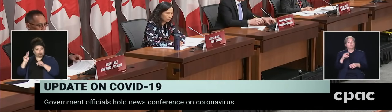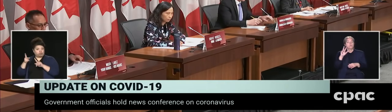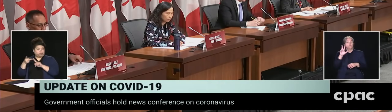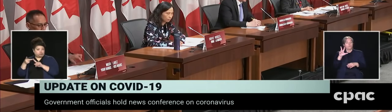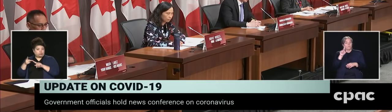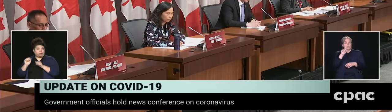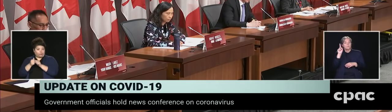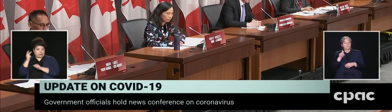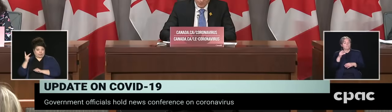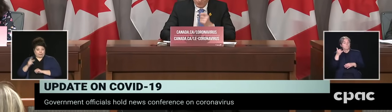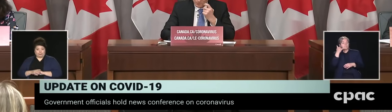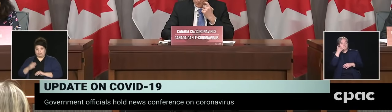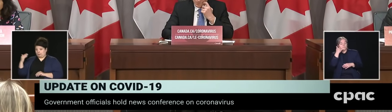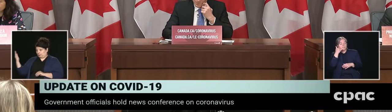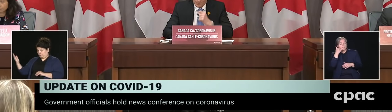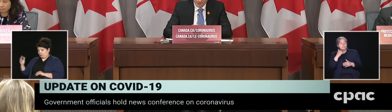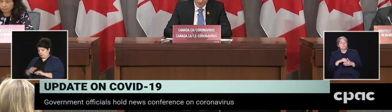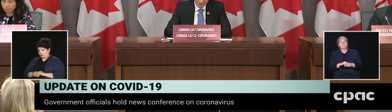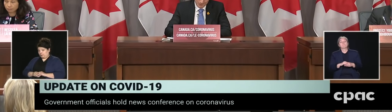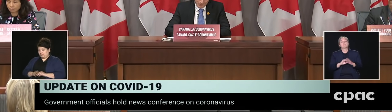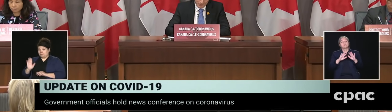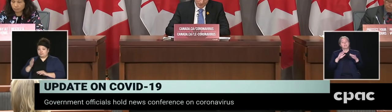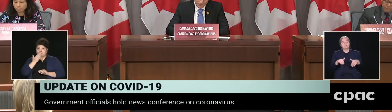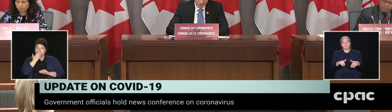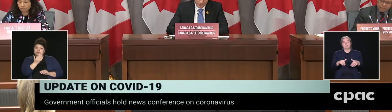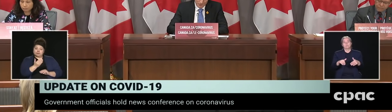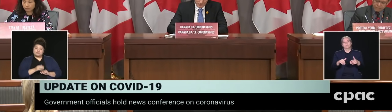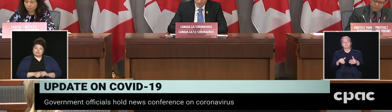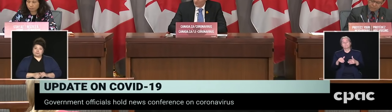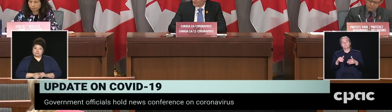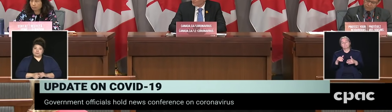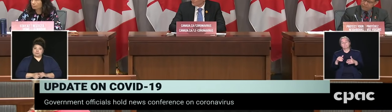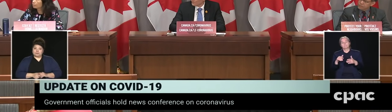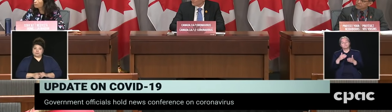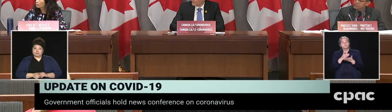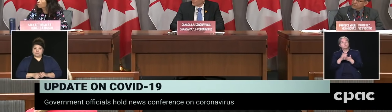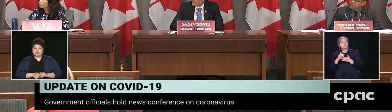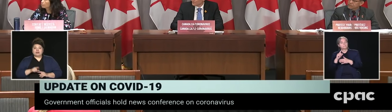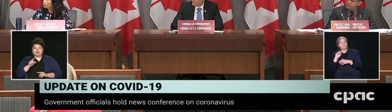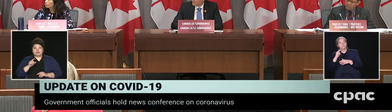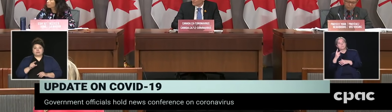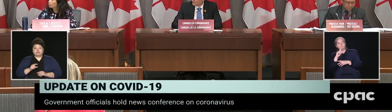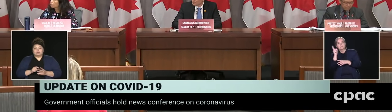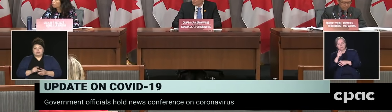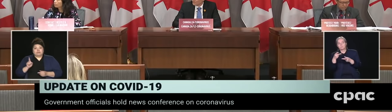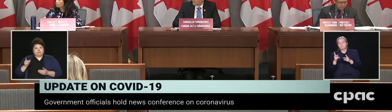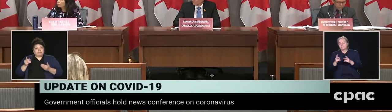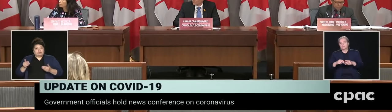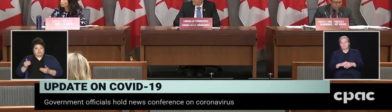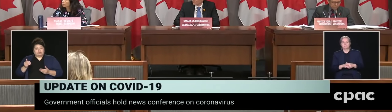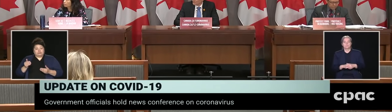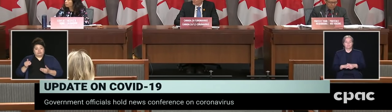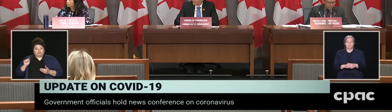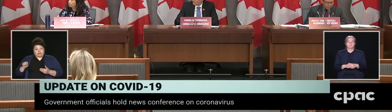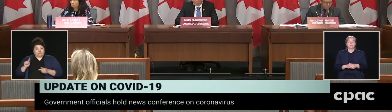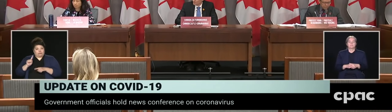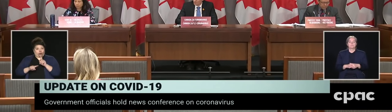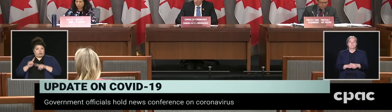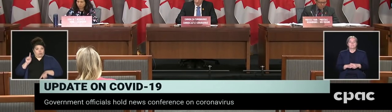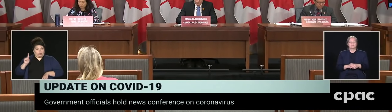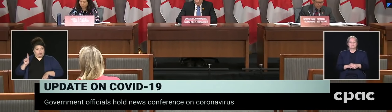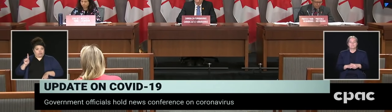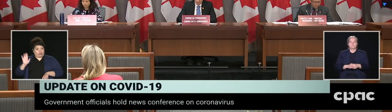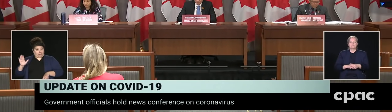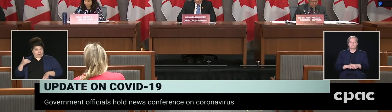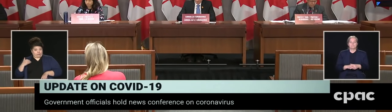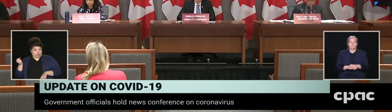Thank you. Merci. Once again, please press star 1 on your telephone keypad at this time to ask a question. Veuillez appuyer sur étoile 1